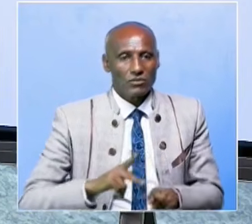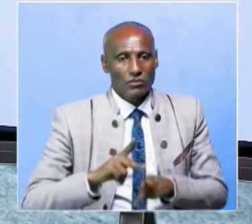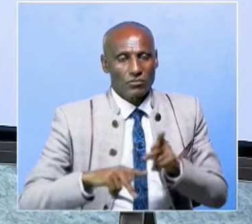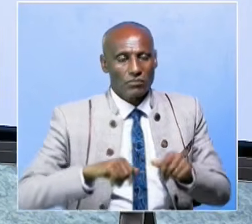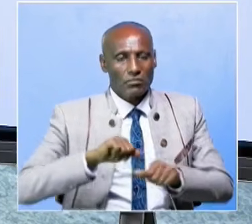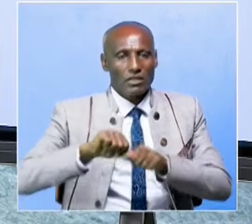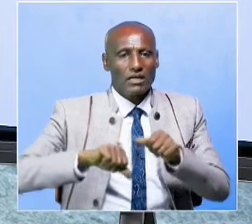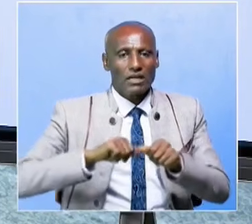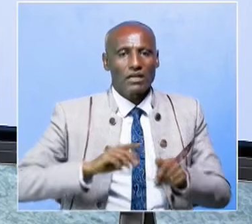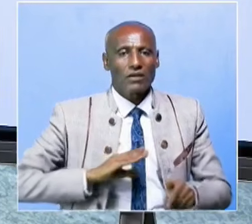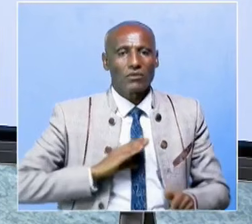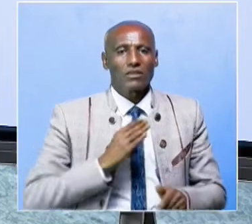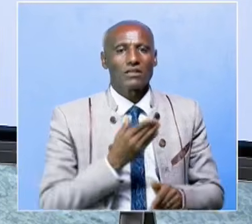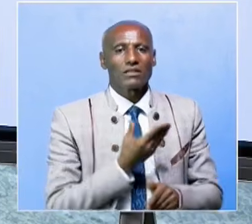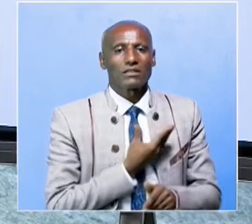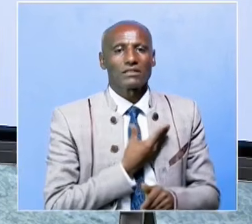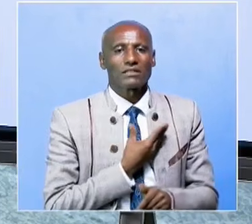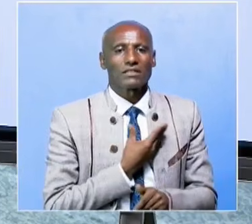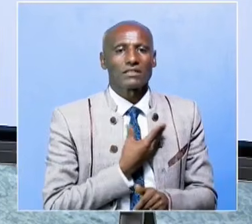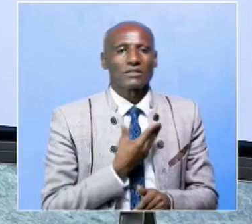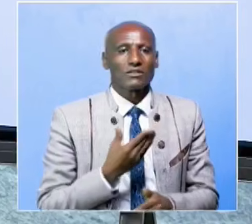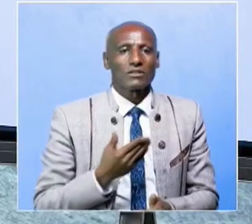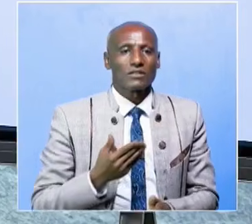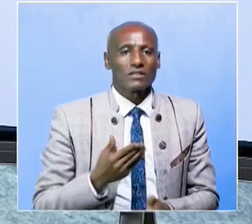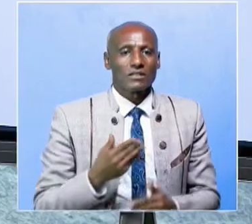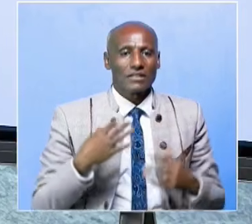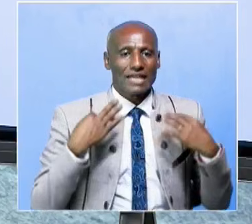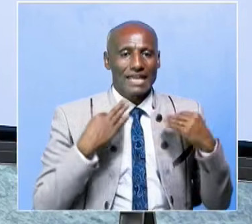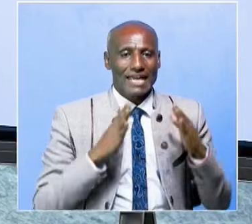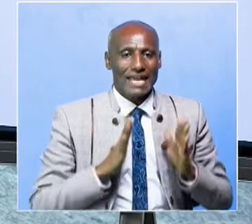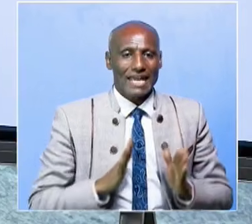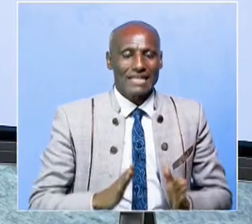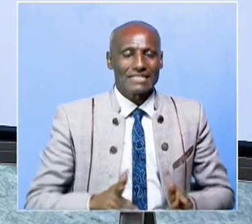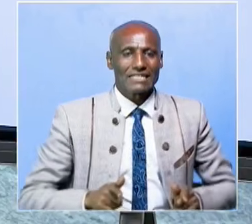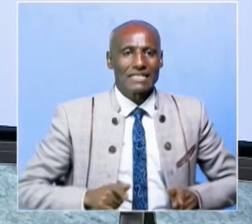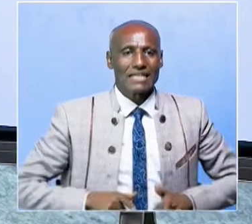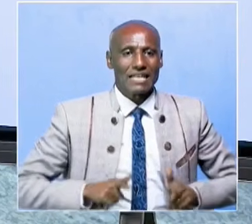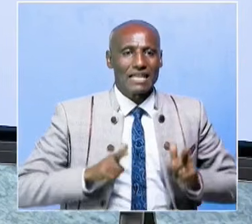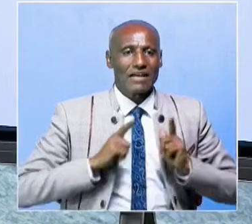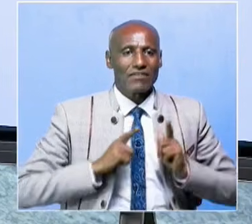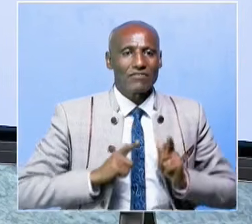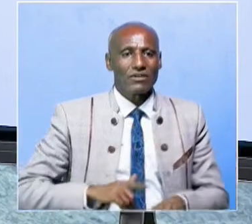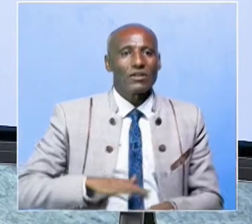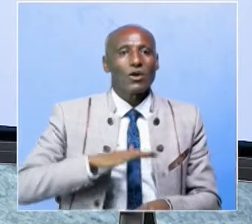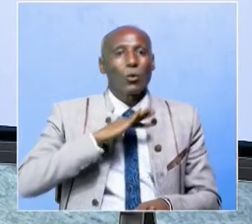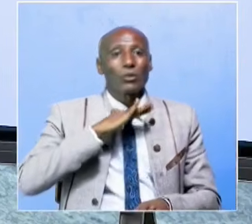could have a very healthy life. So contaminate is